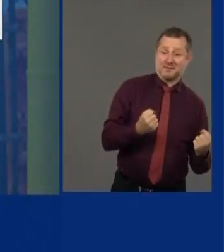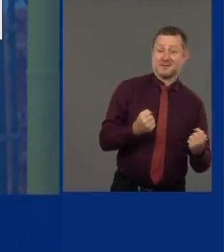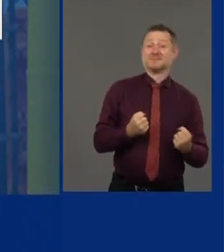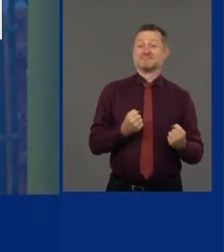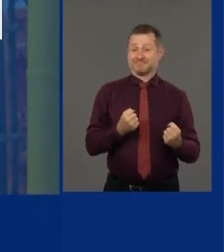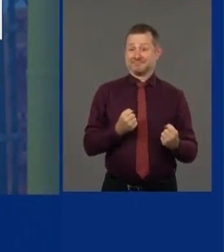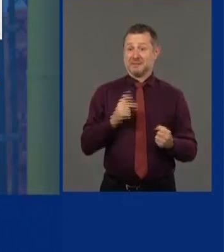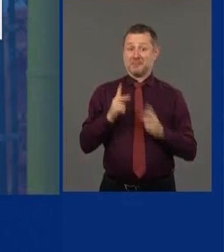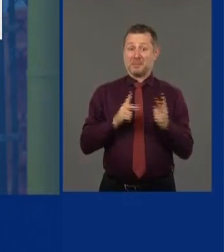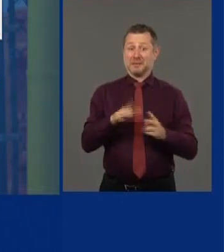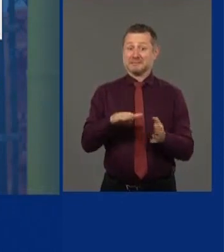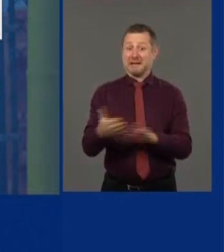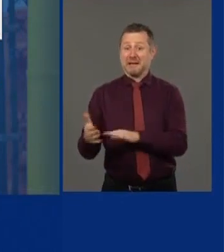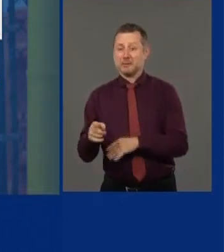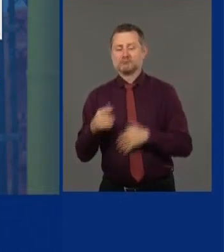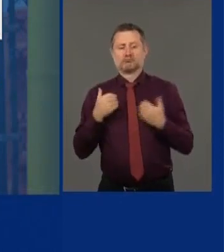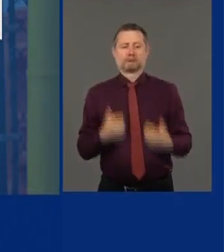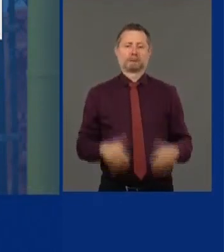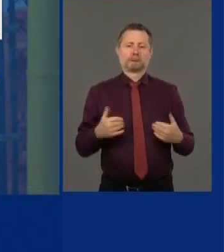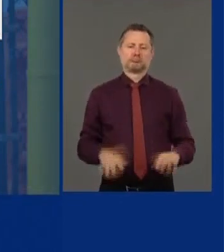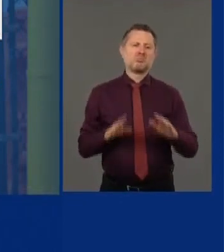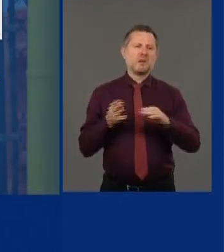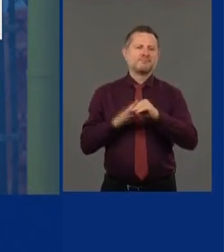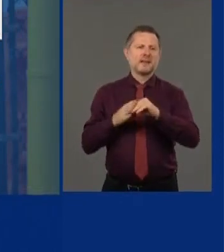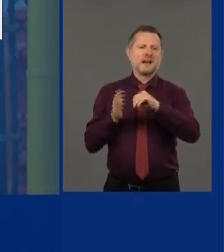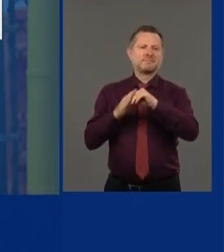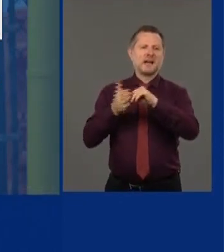of deaths is increasing.